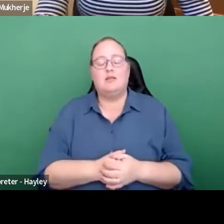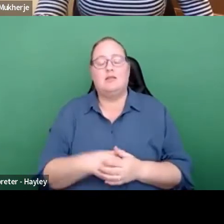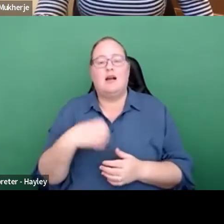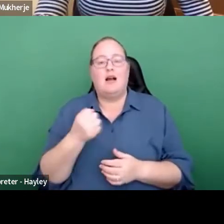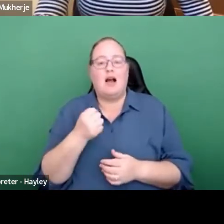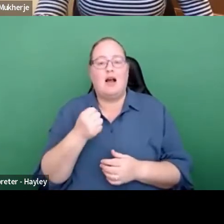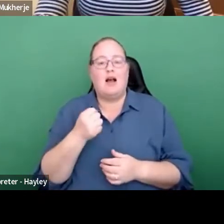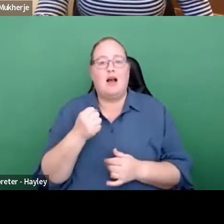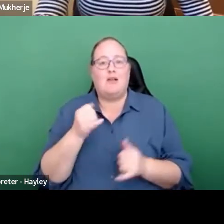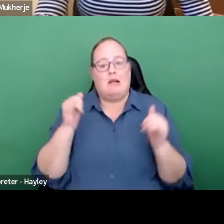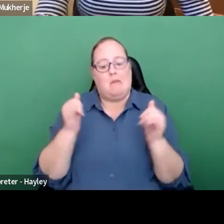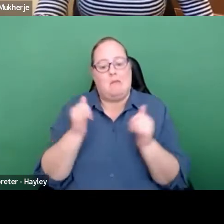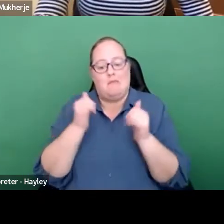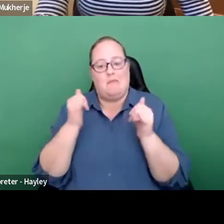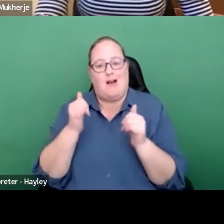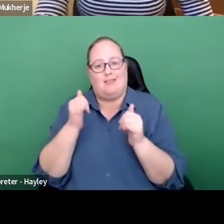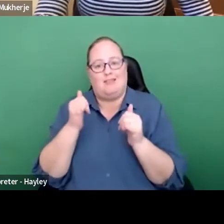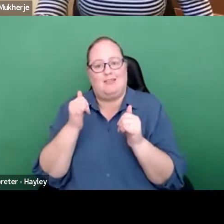building starting